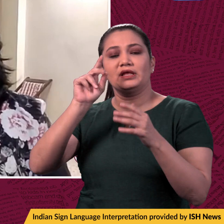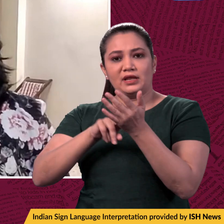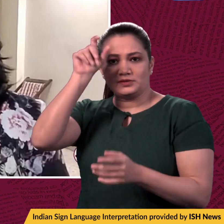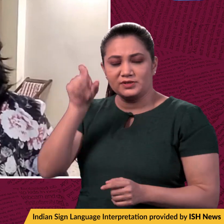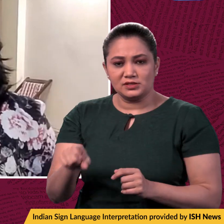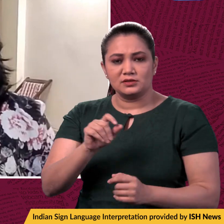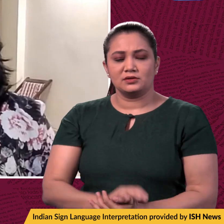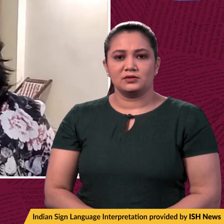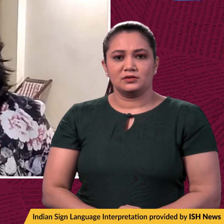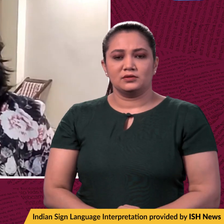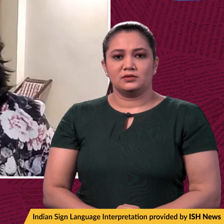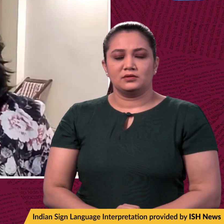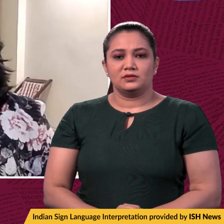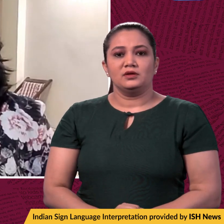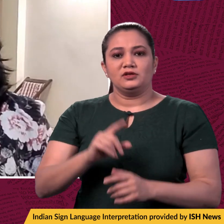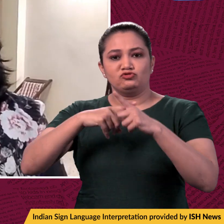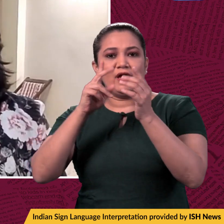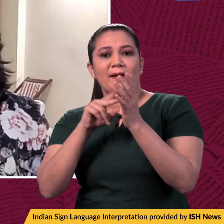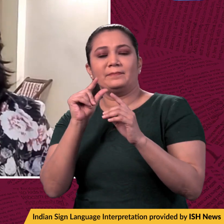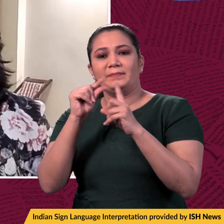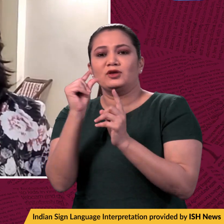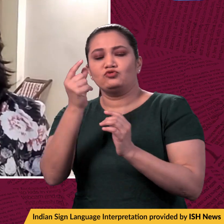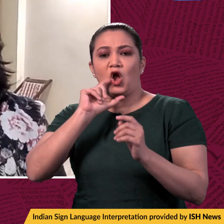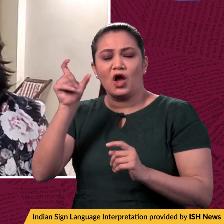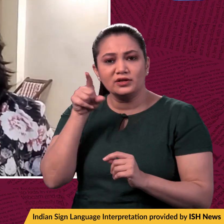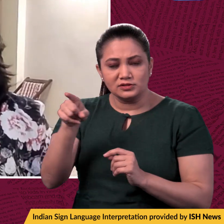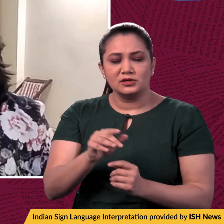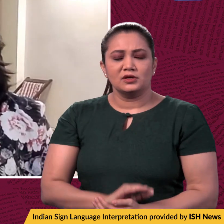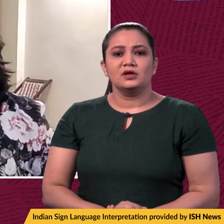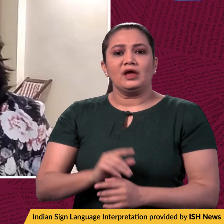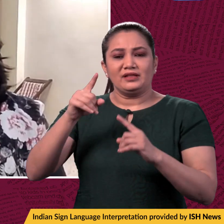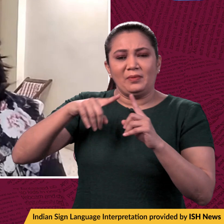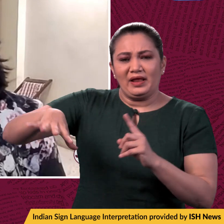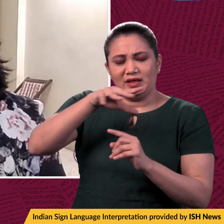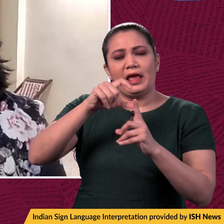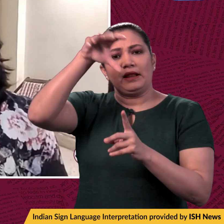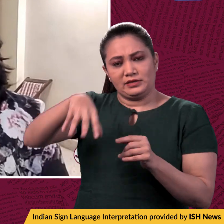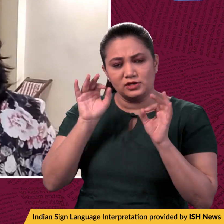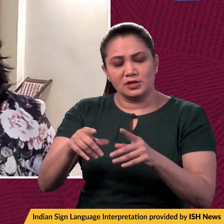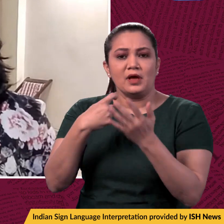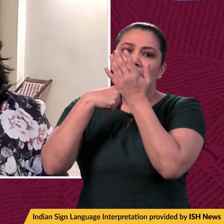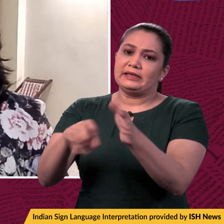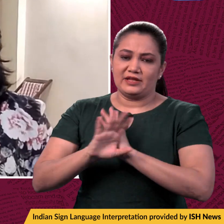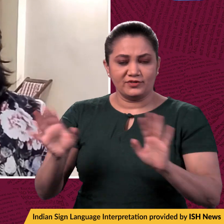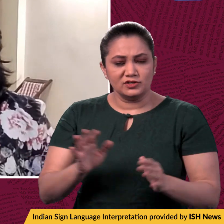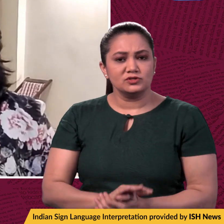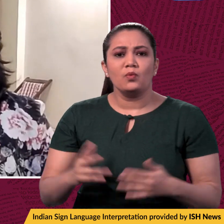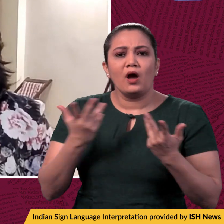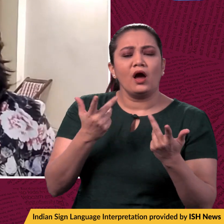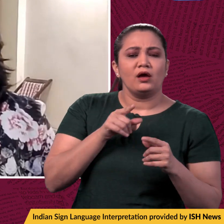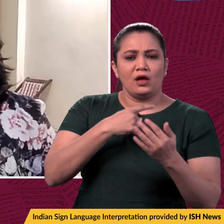Nas, in Karnataka's Jain PU College, and that is in Tumkuru district, resigned as she